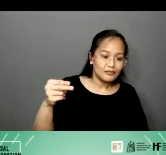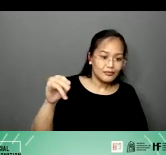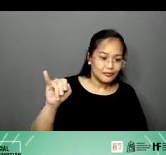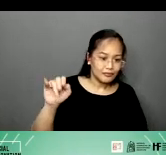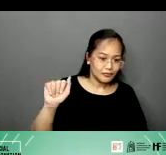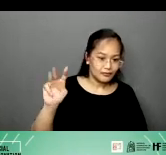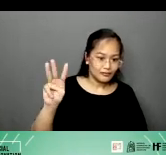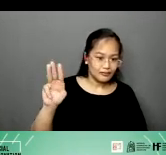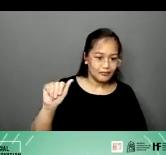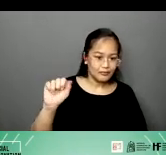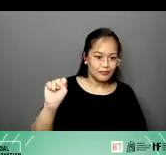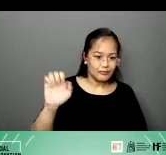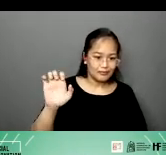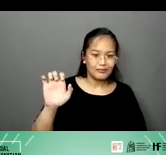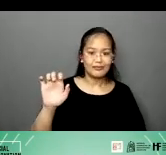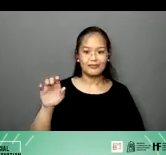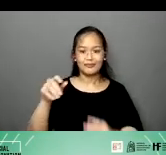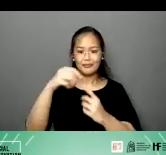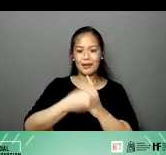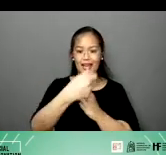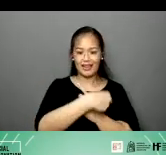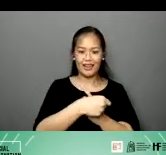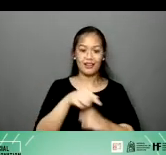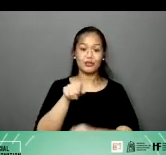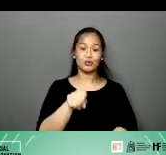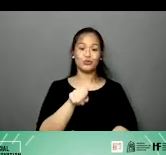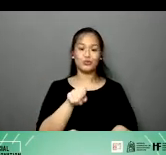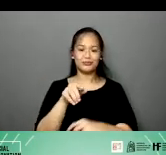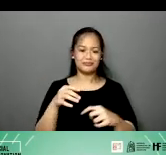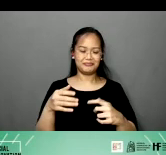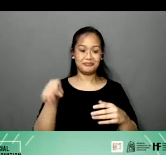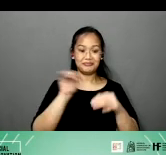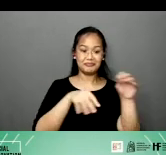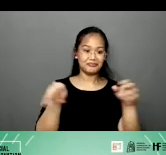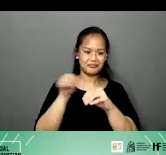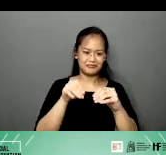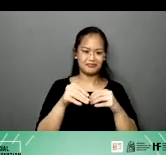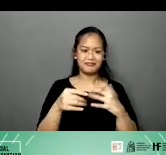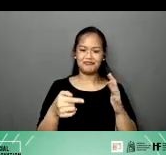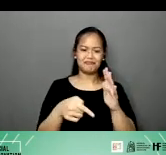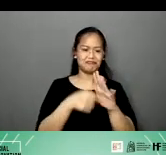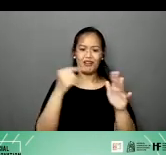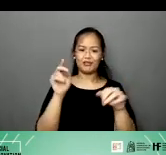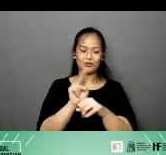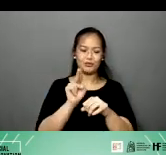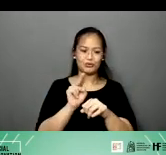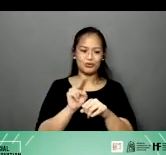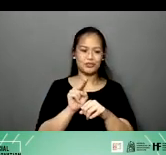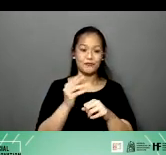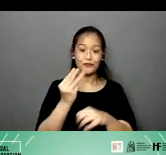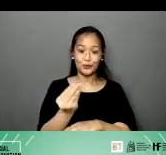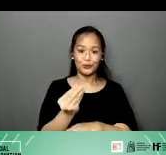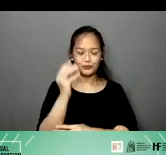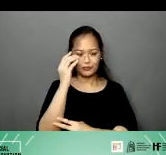a banana packaging. It's a single, it's for only a few, not like a whole bunch. And the idea that it's